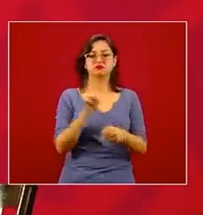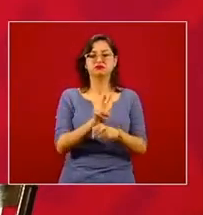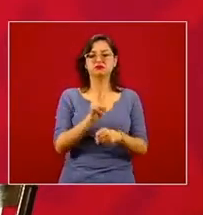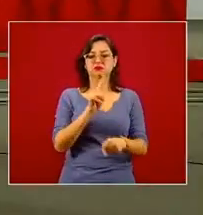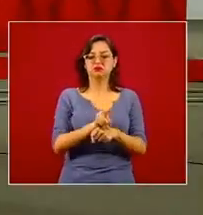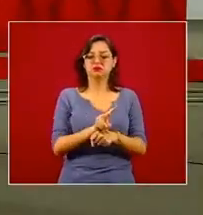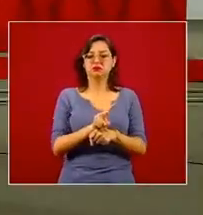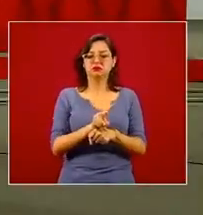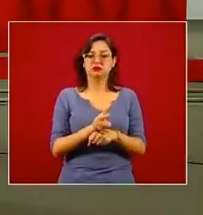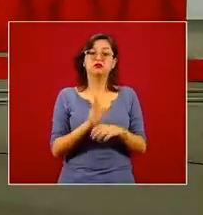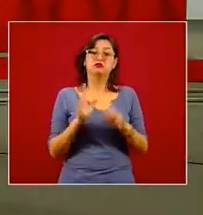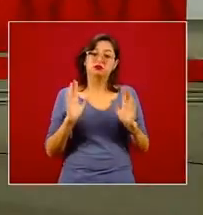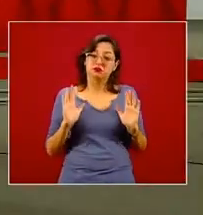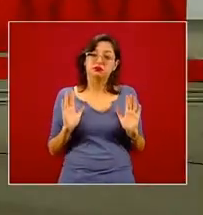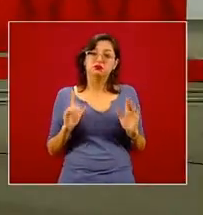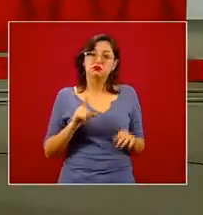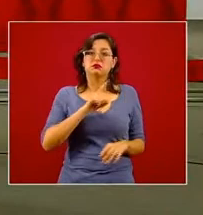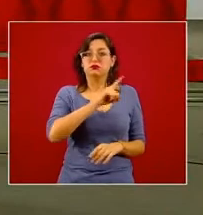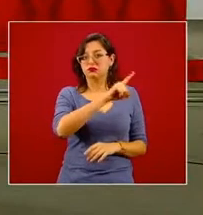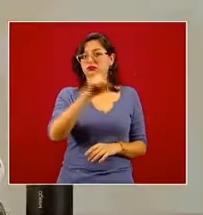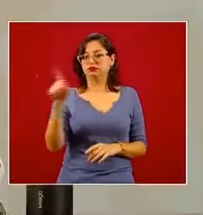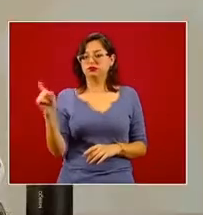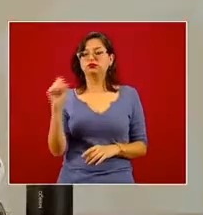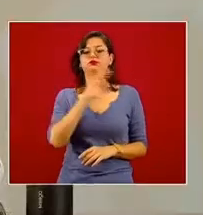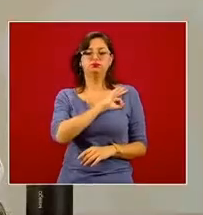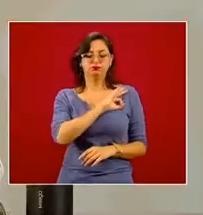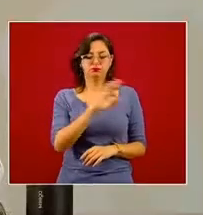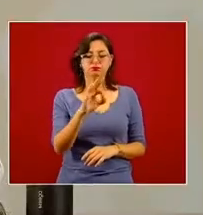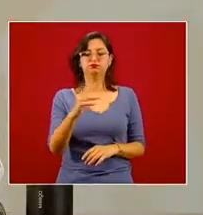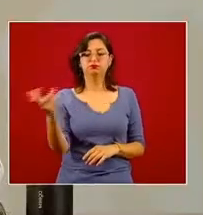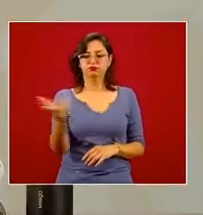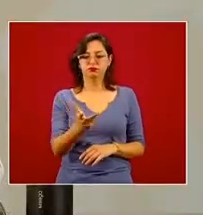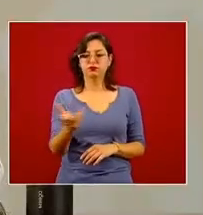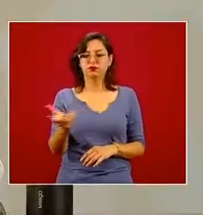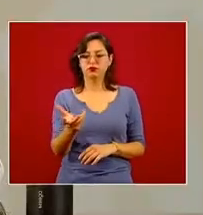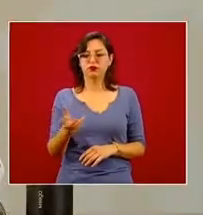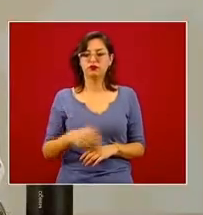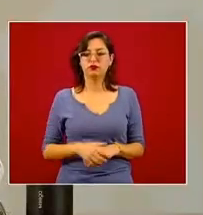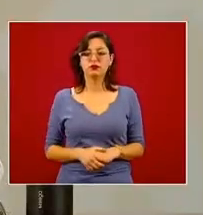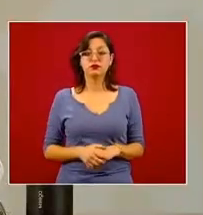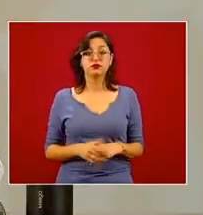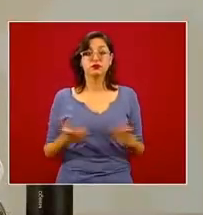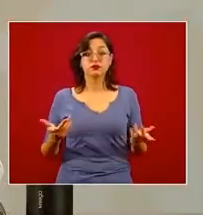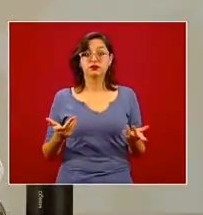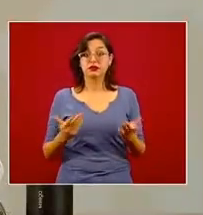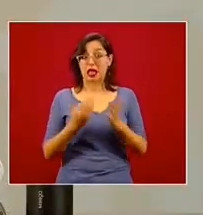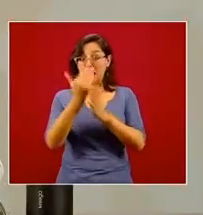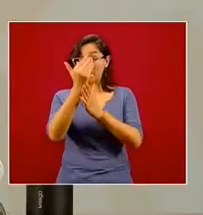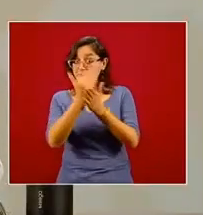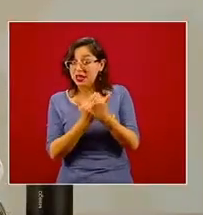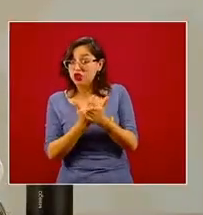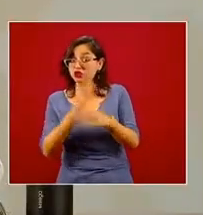that these modifications would make regulations more strict